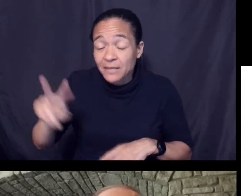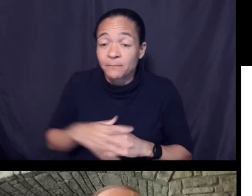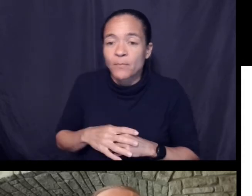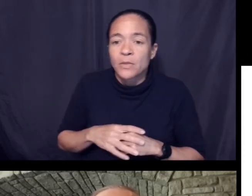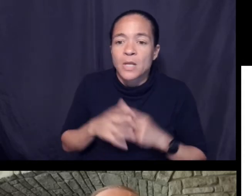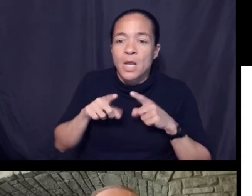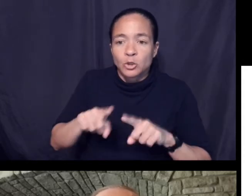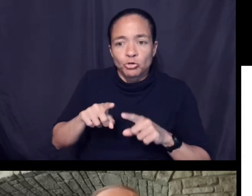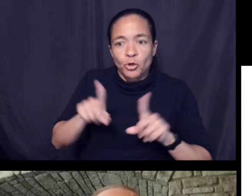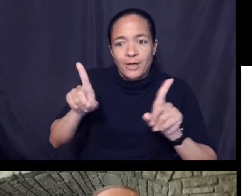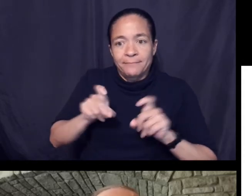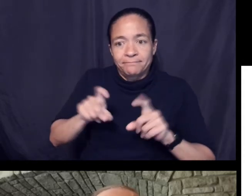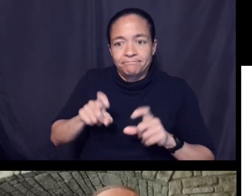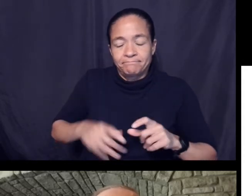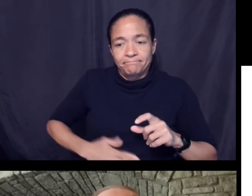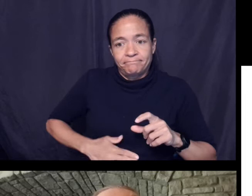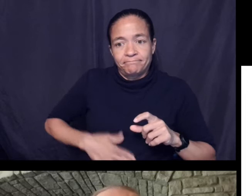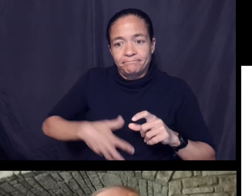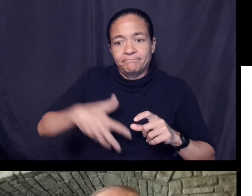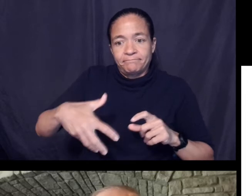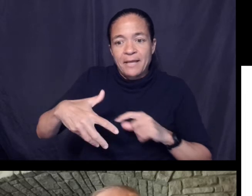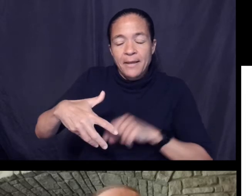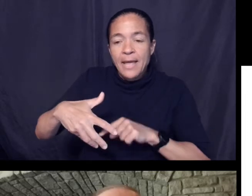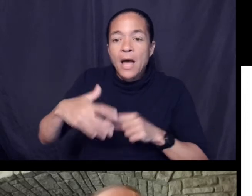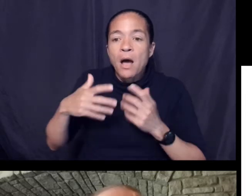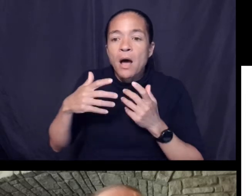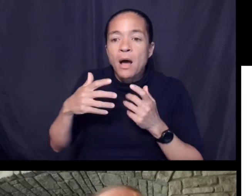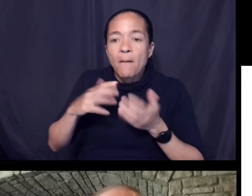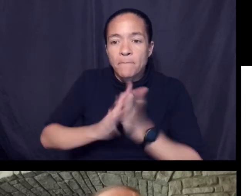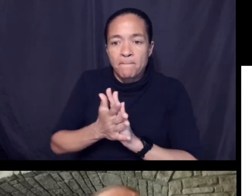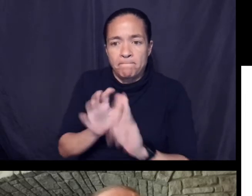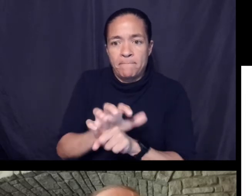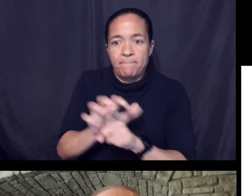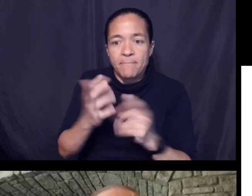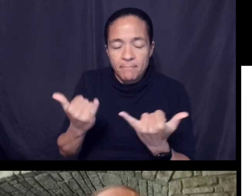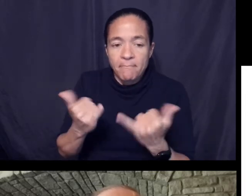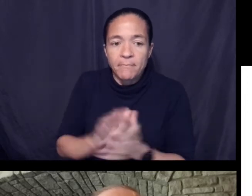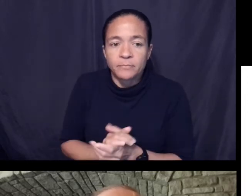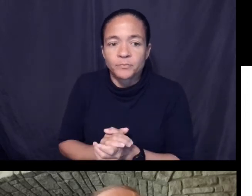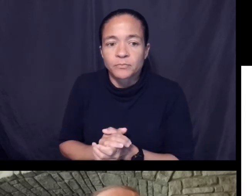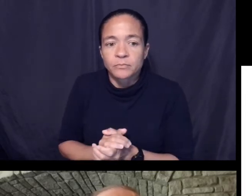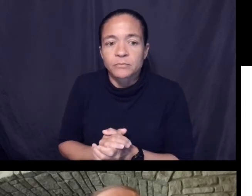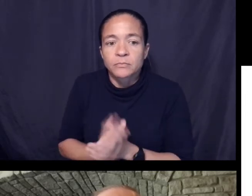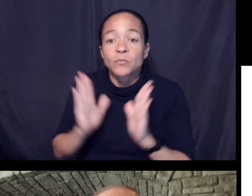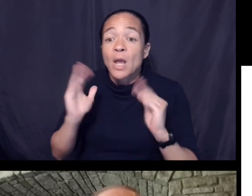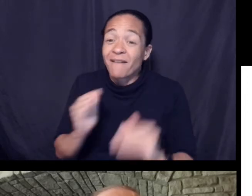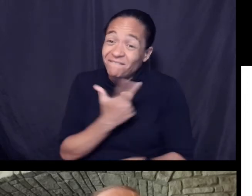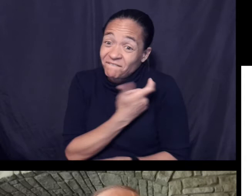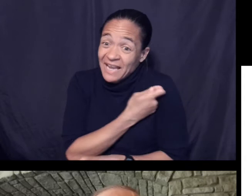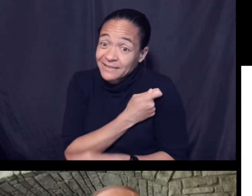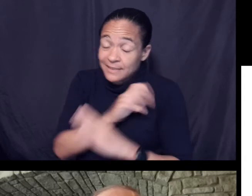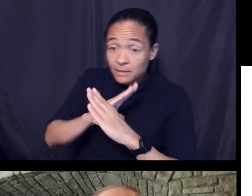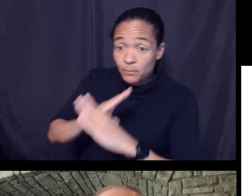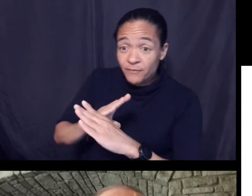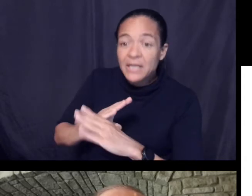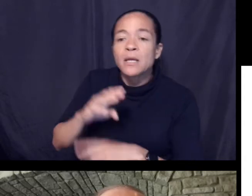neonatal screening obviously is gaining a momentum. Well, what about vaccines to prevent the infection?